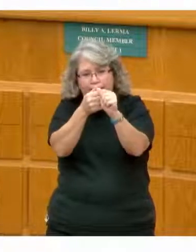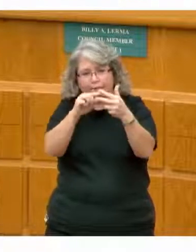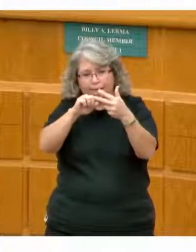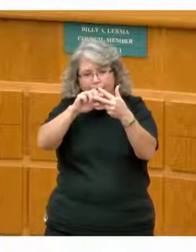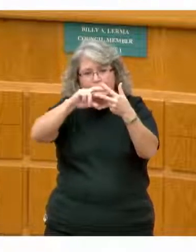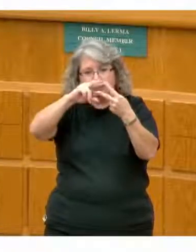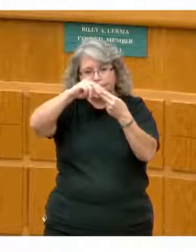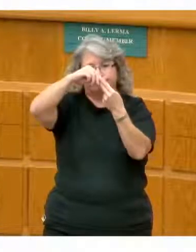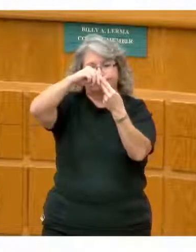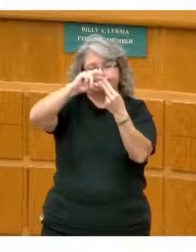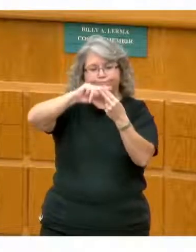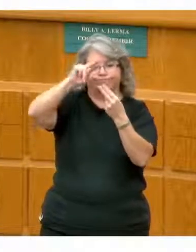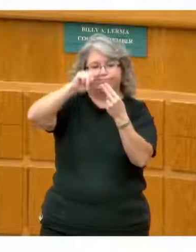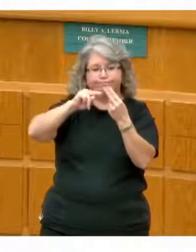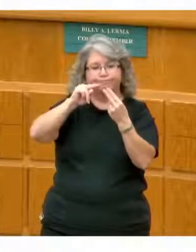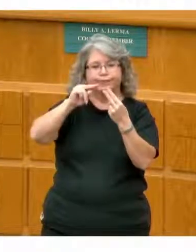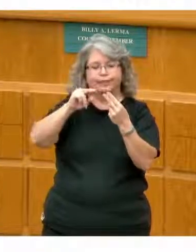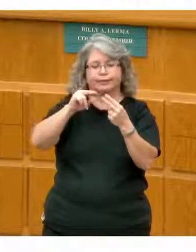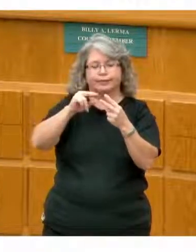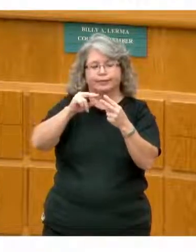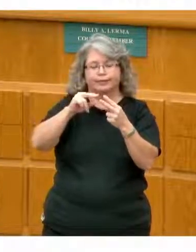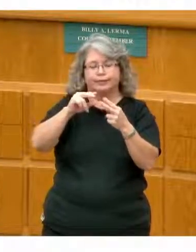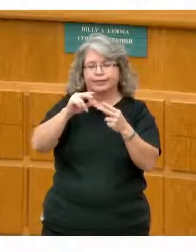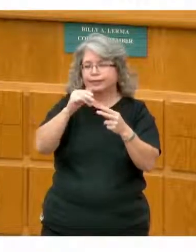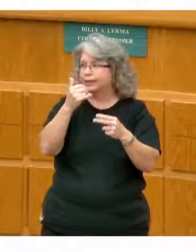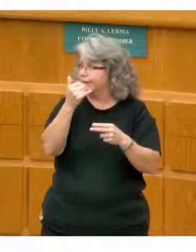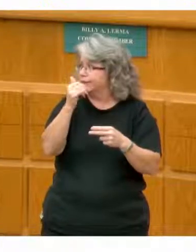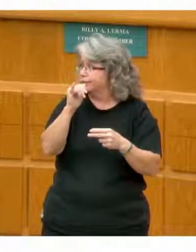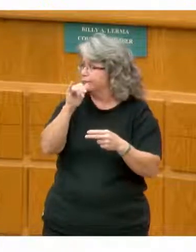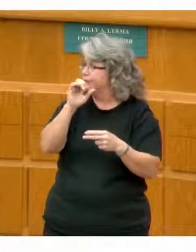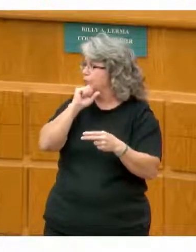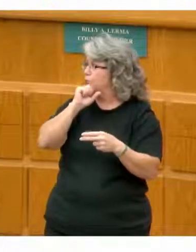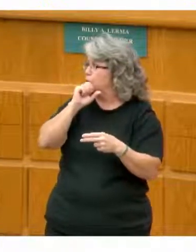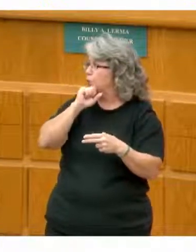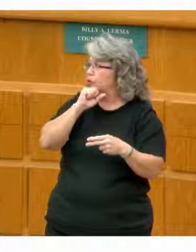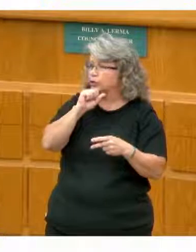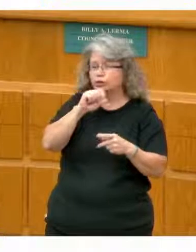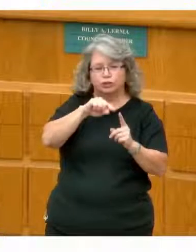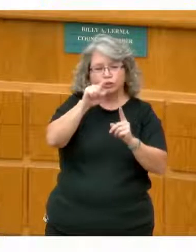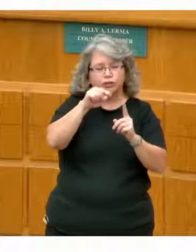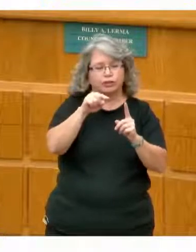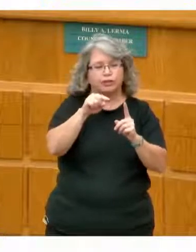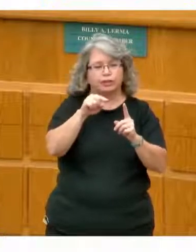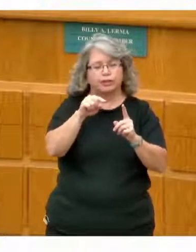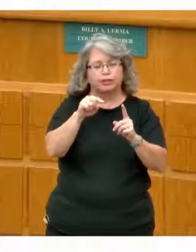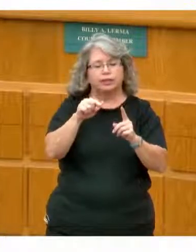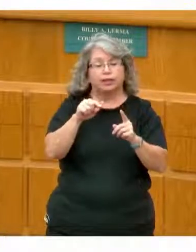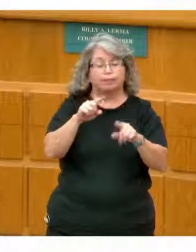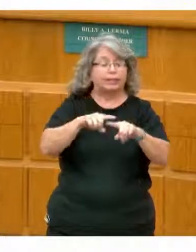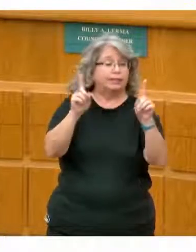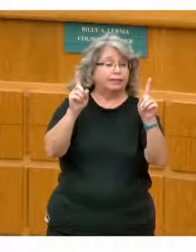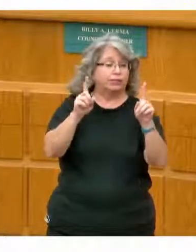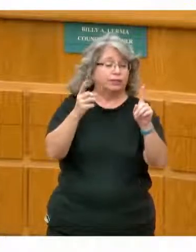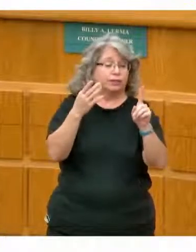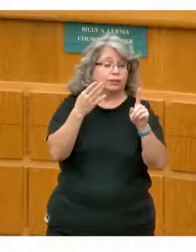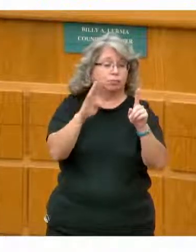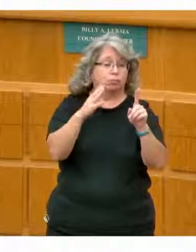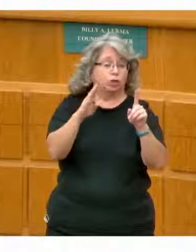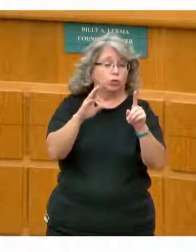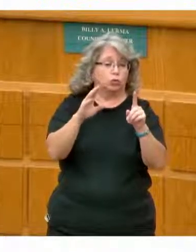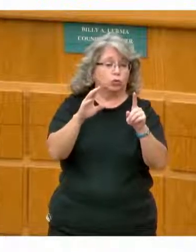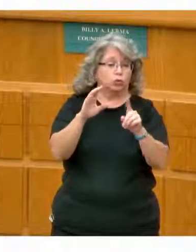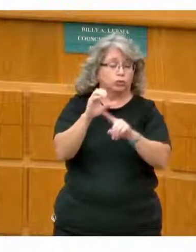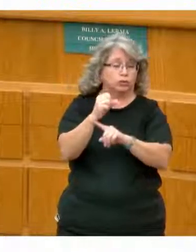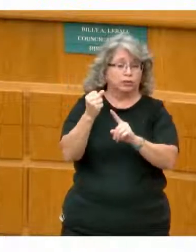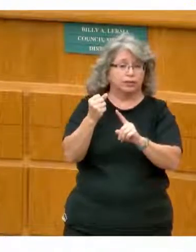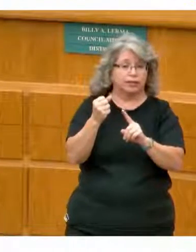have exactly the same dynamics when it comes to cases. The difference with the blue scenario is hospitalization rate, so it has no impact